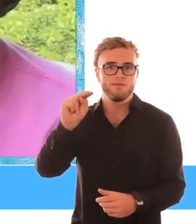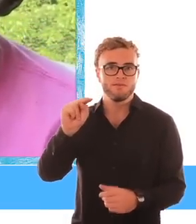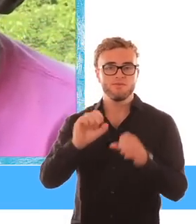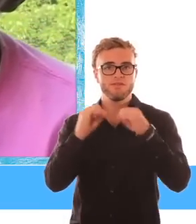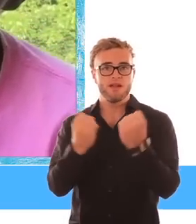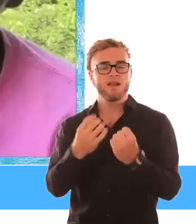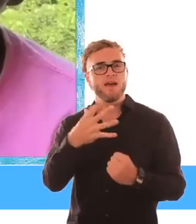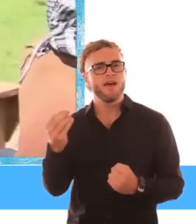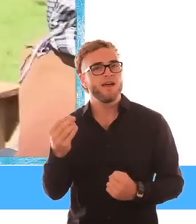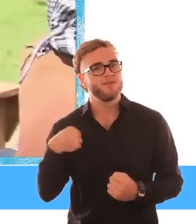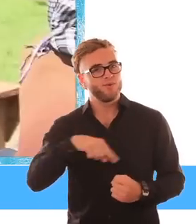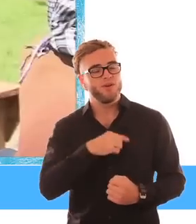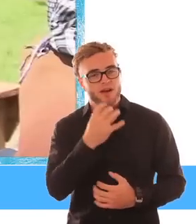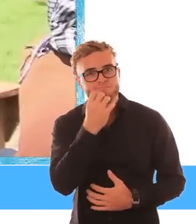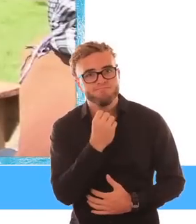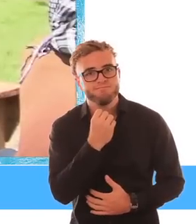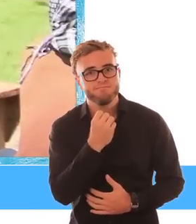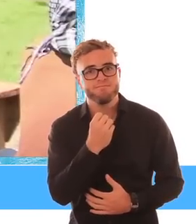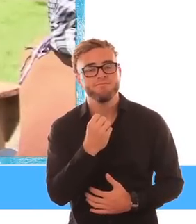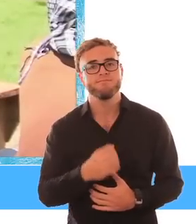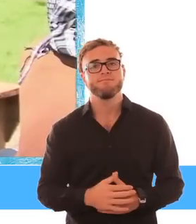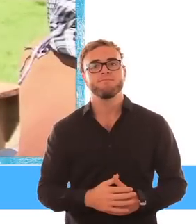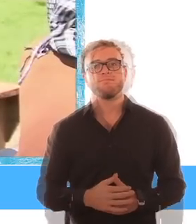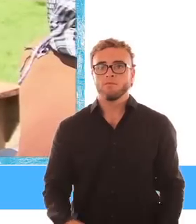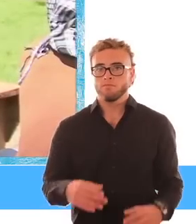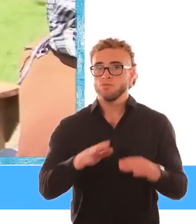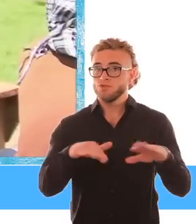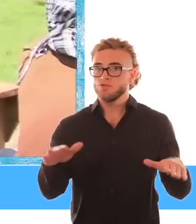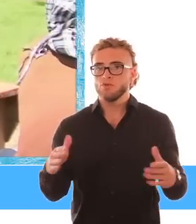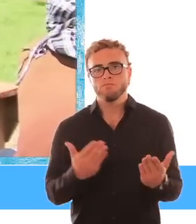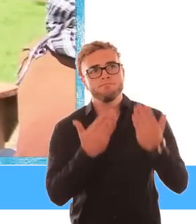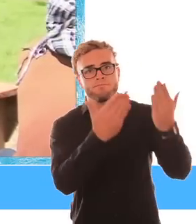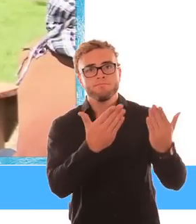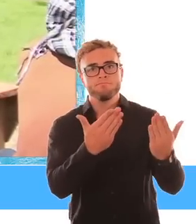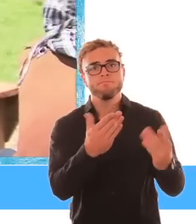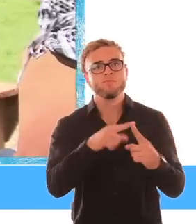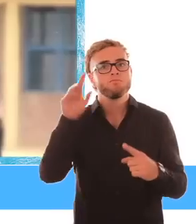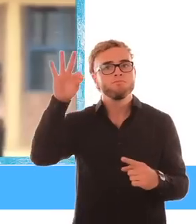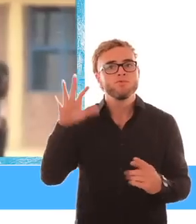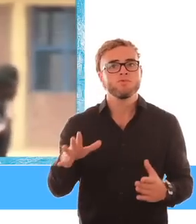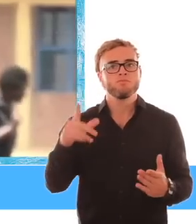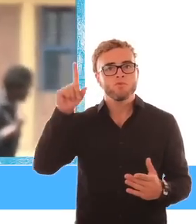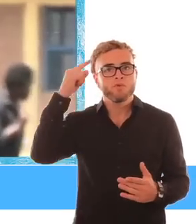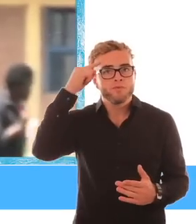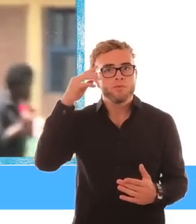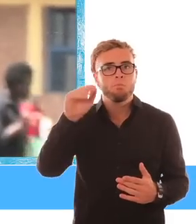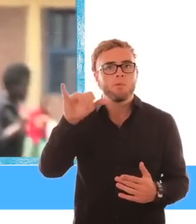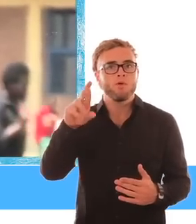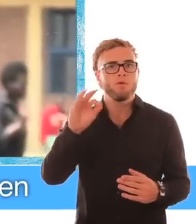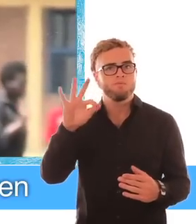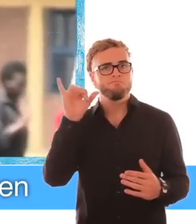Rwandan society. From these meetings, children put forward recommendations to ministers, governors and mayors at the